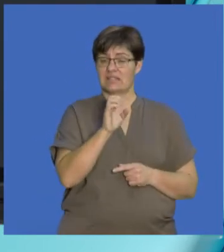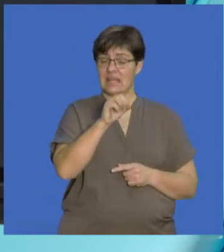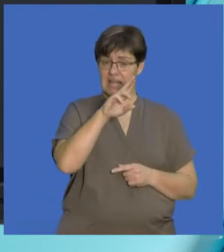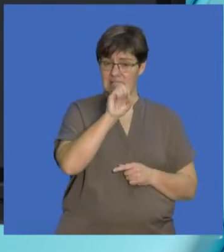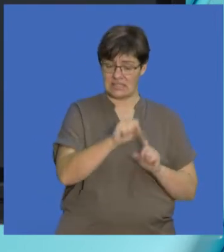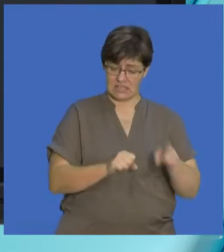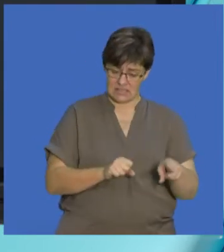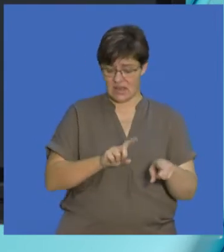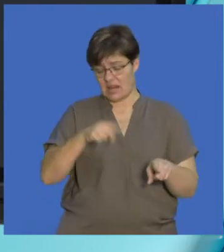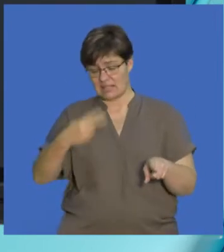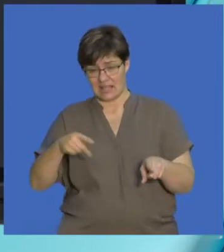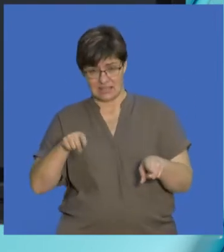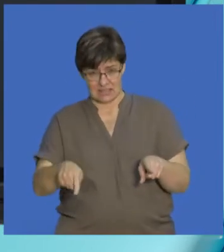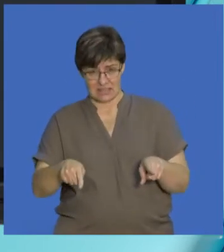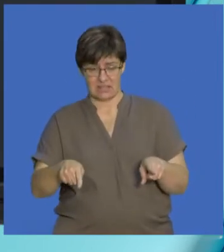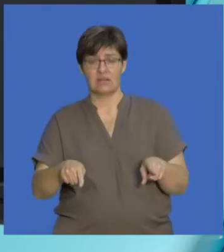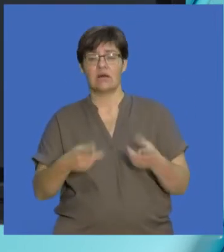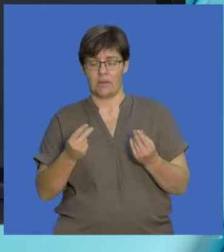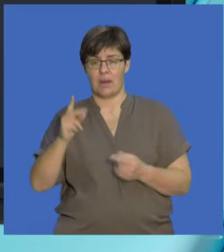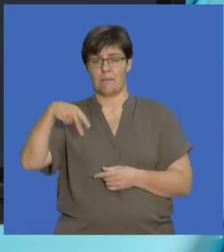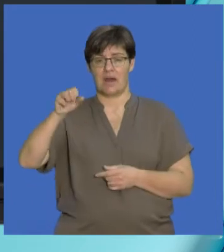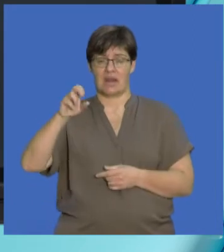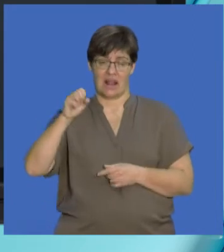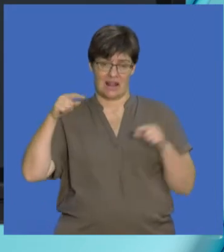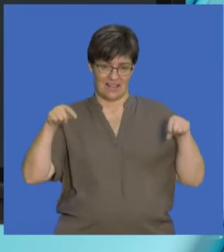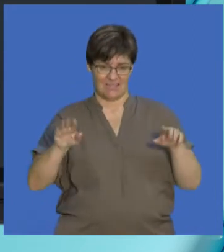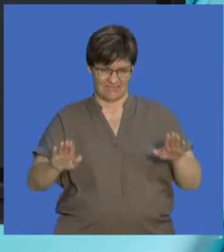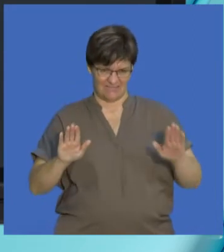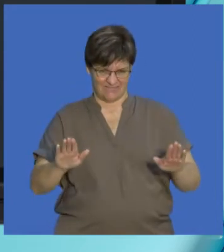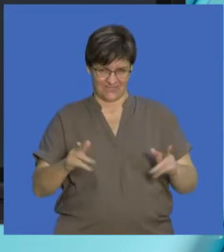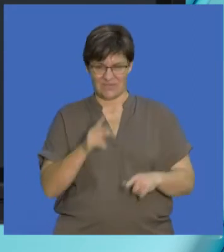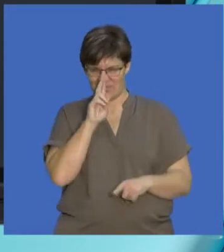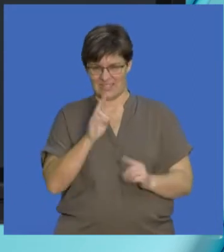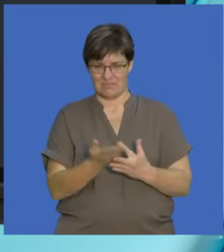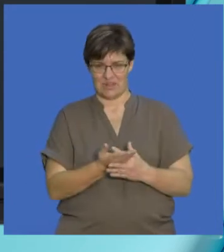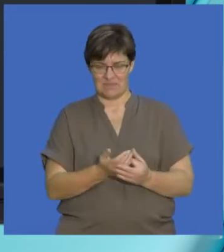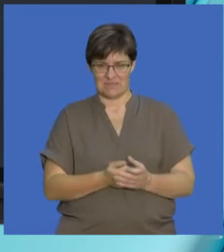circuit, while the second one has to do with the parallel circuit. Let's take a short breather for now.